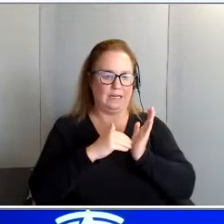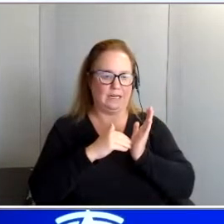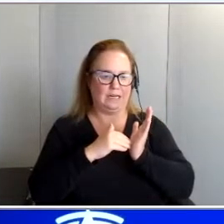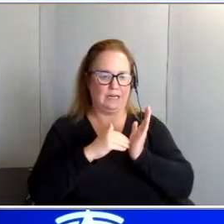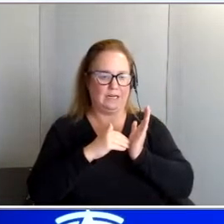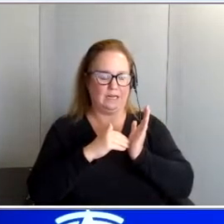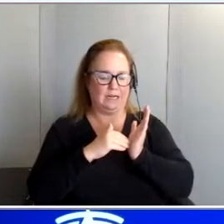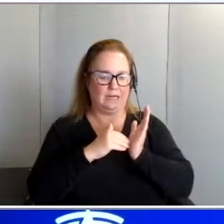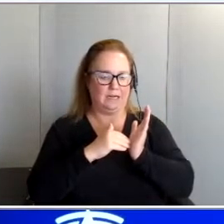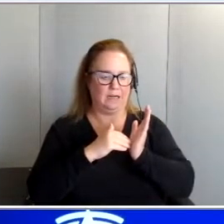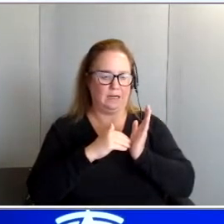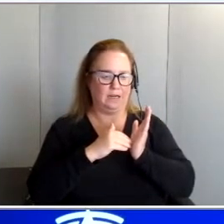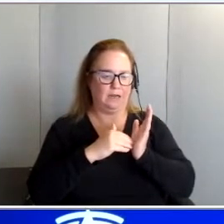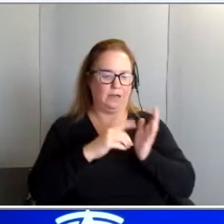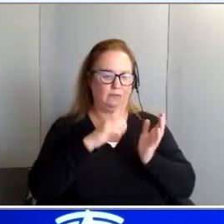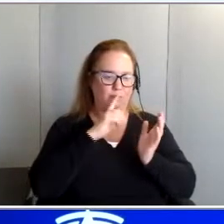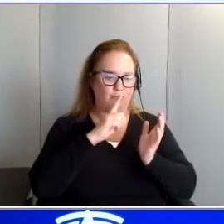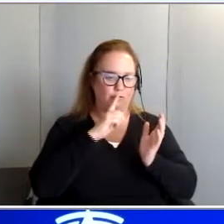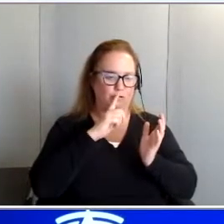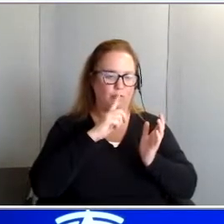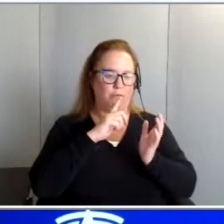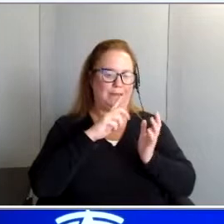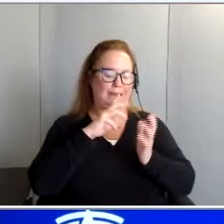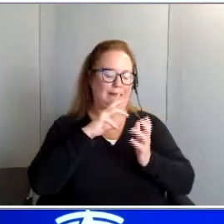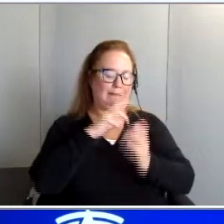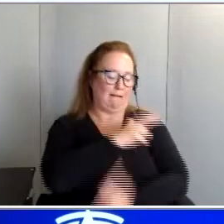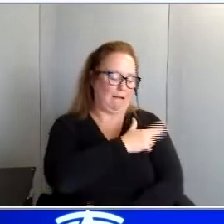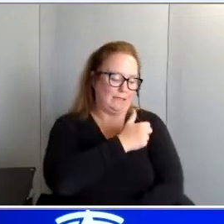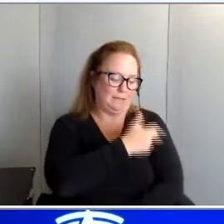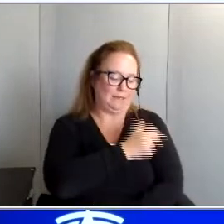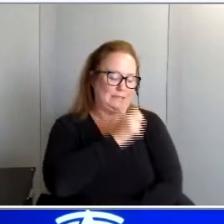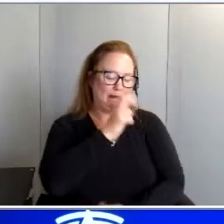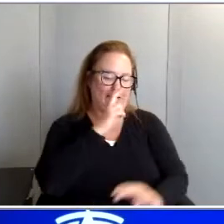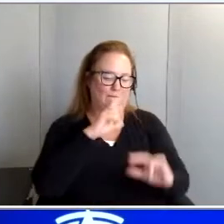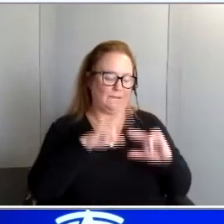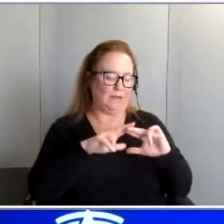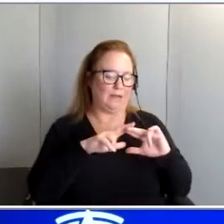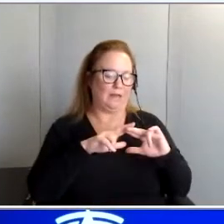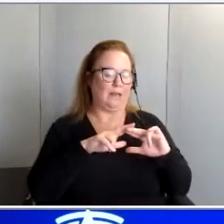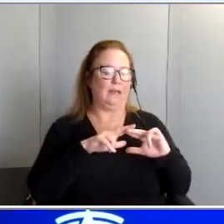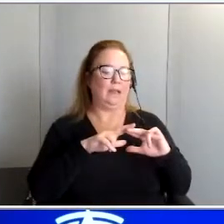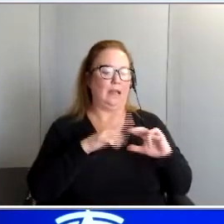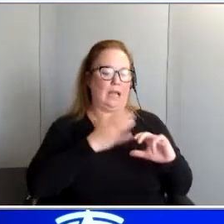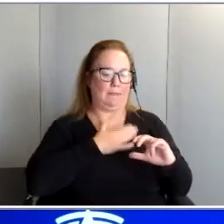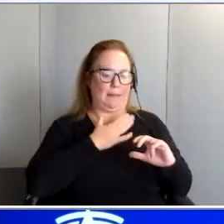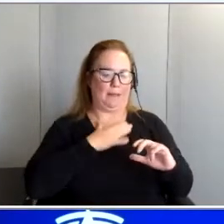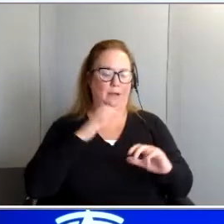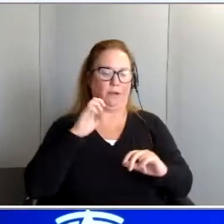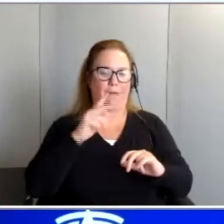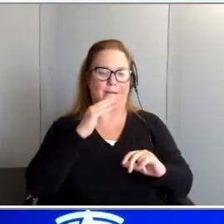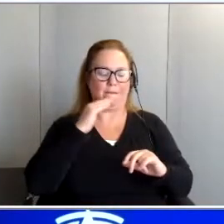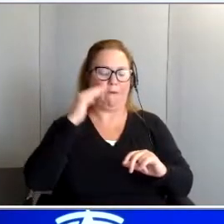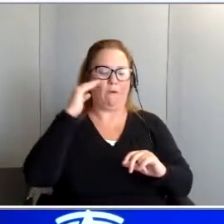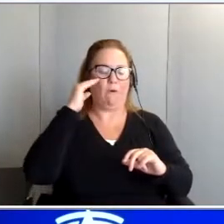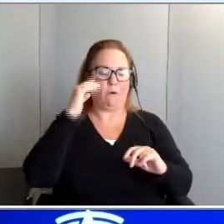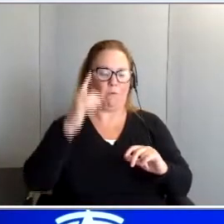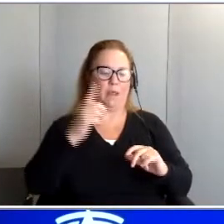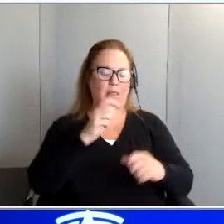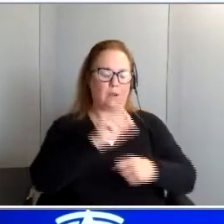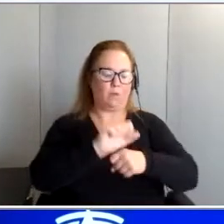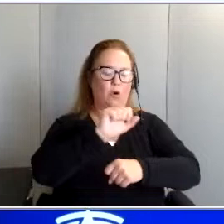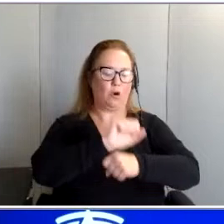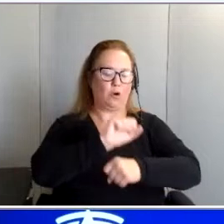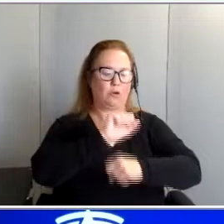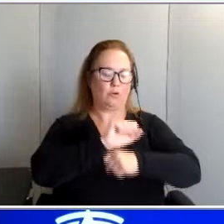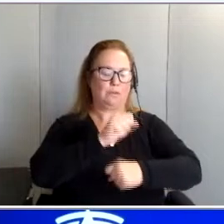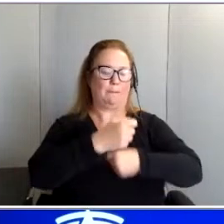true. Being in the hospital is no fun. Again, always been thankful that I'm able to go home, and we really have to work towards